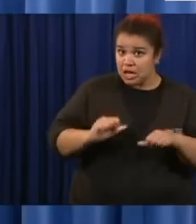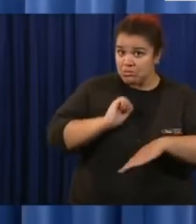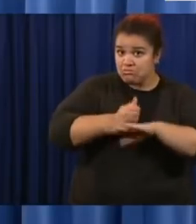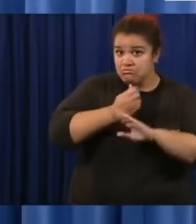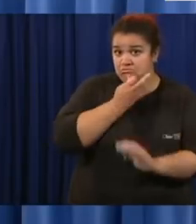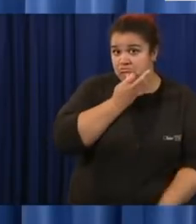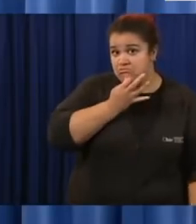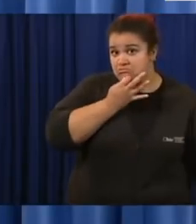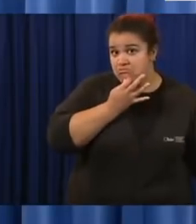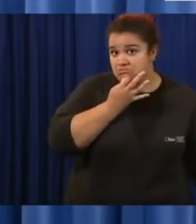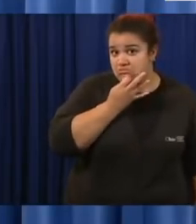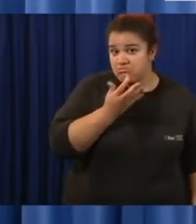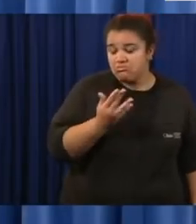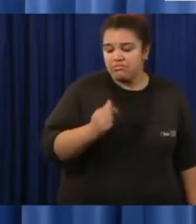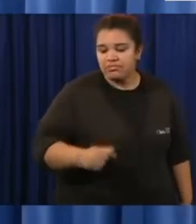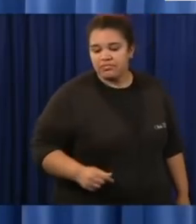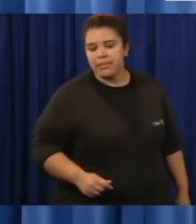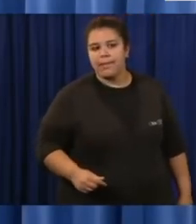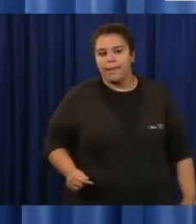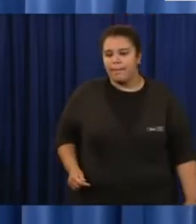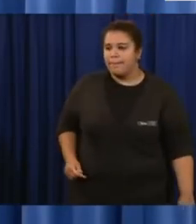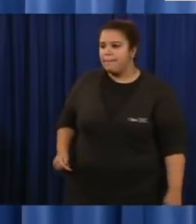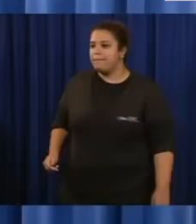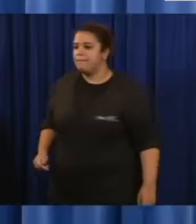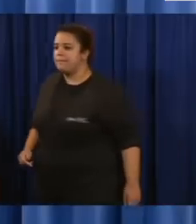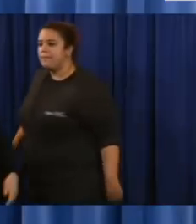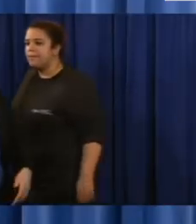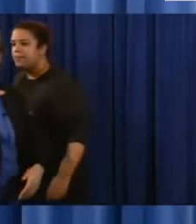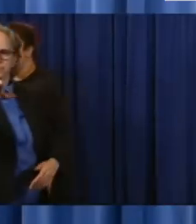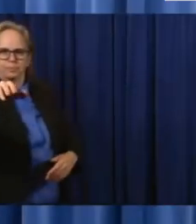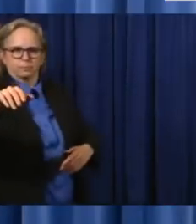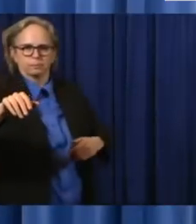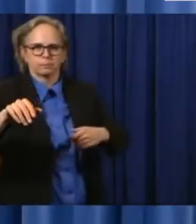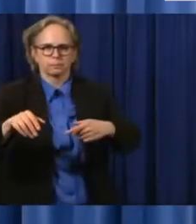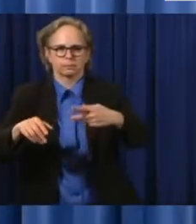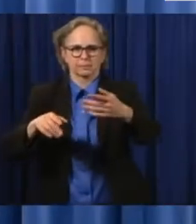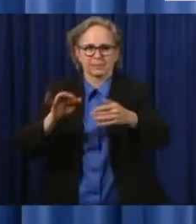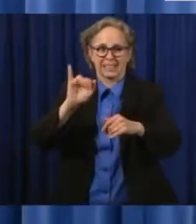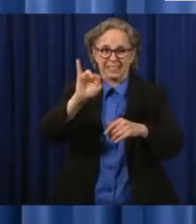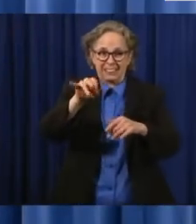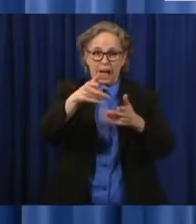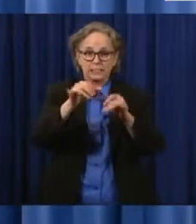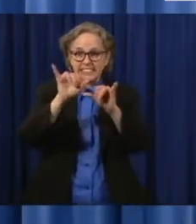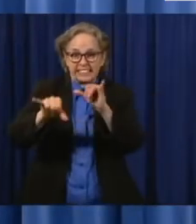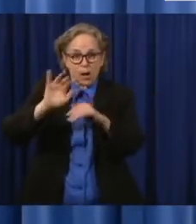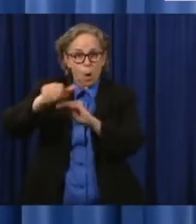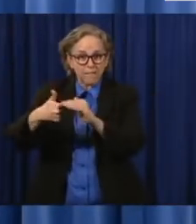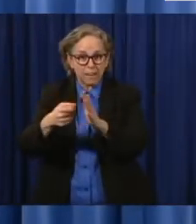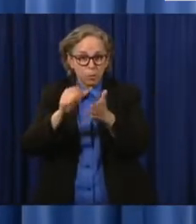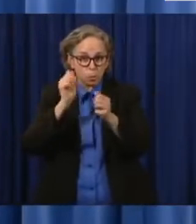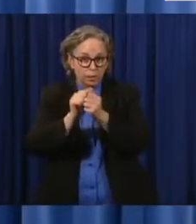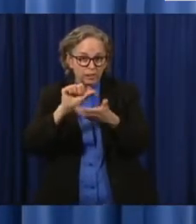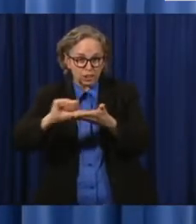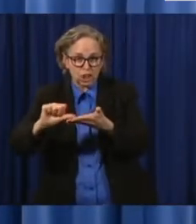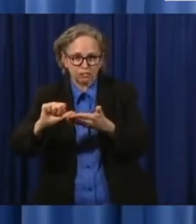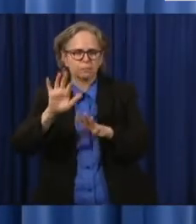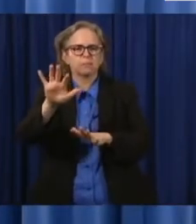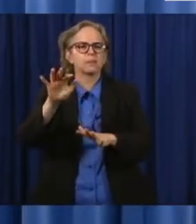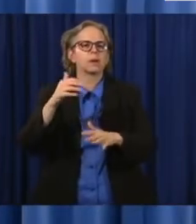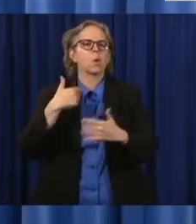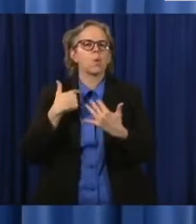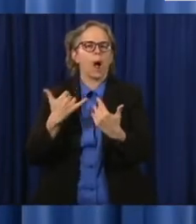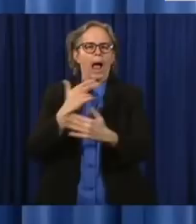Well, the latter question, we're going to continue to check with hospitals. Look, we depend on hospitals, the